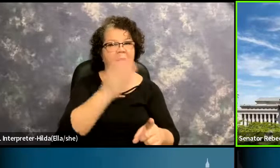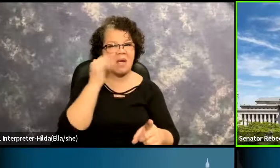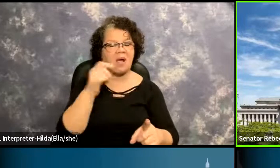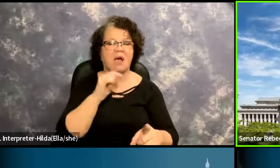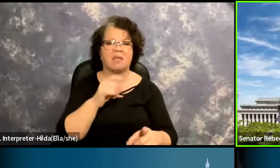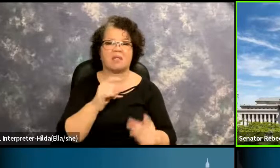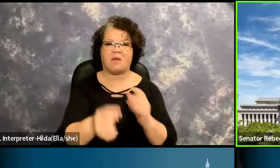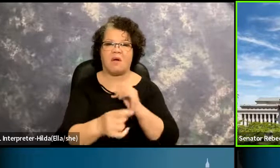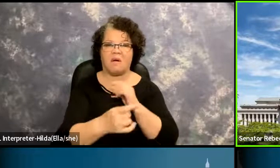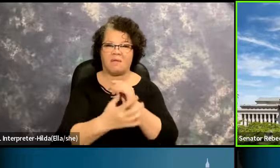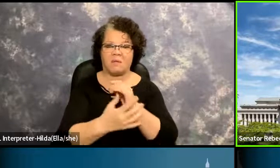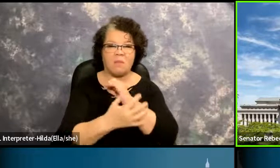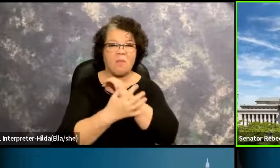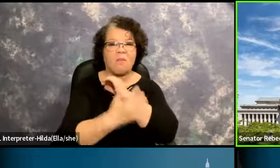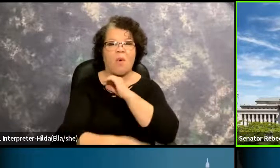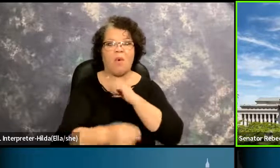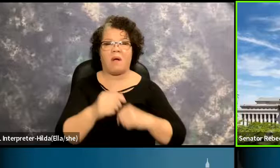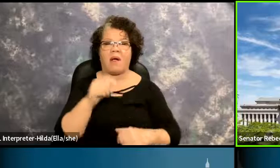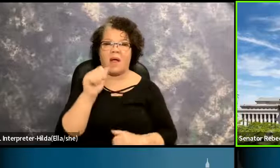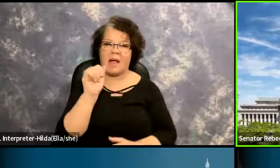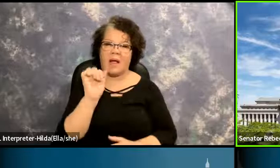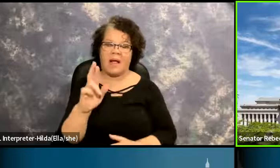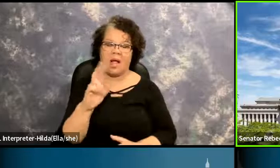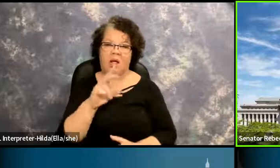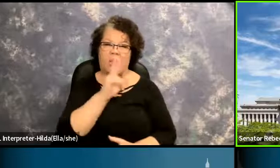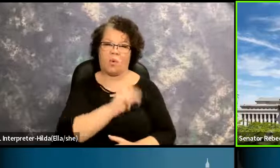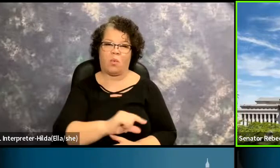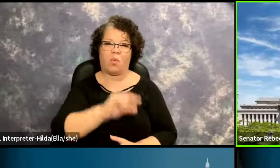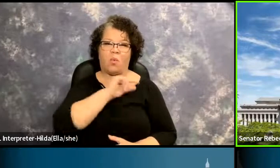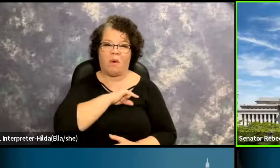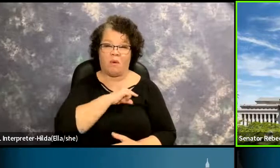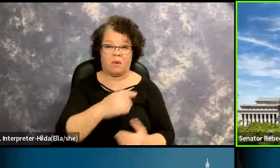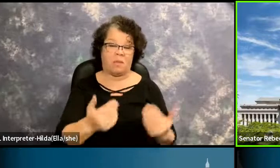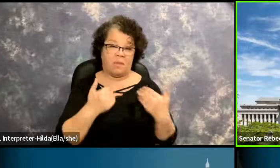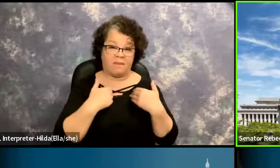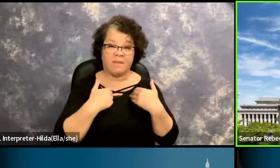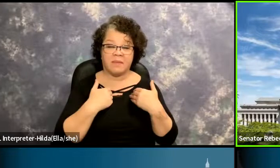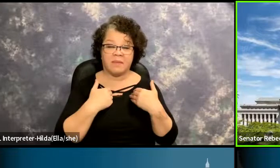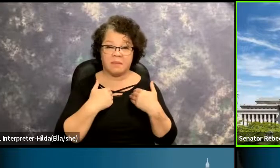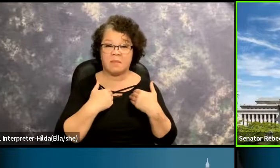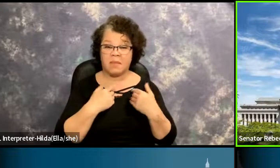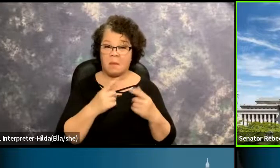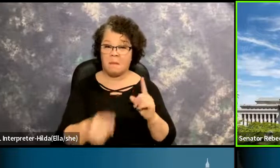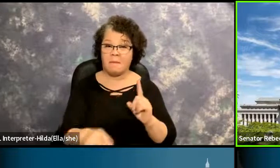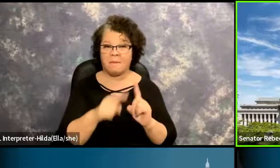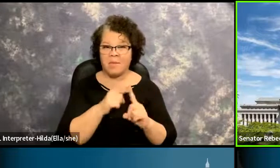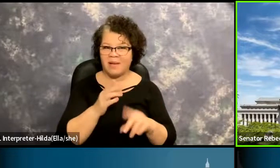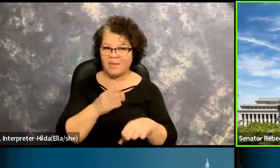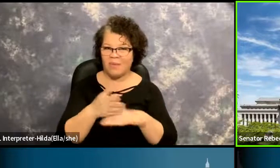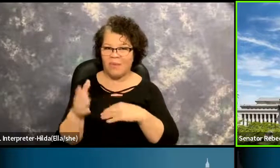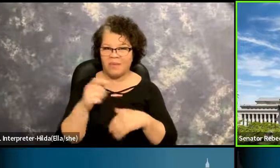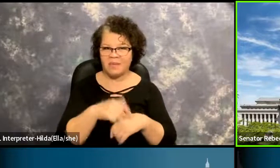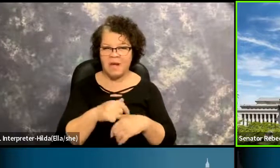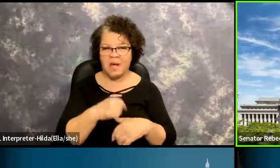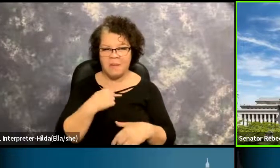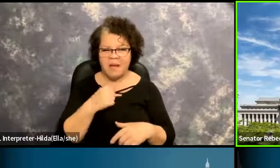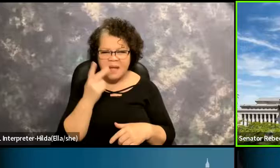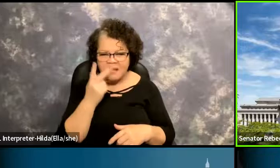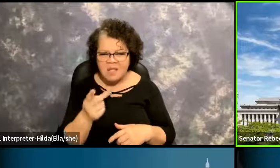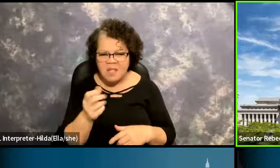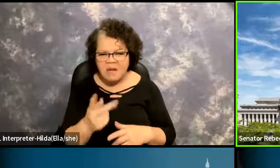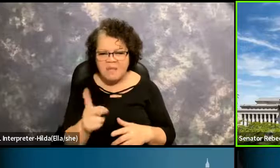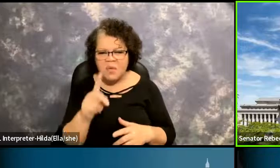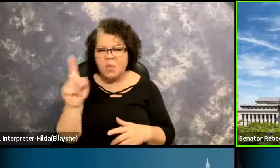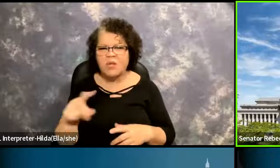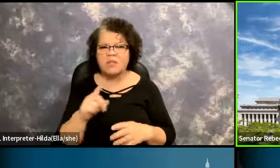that we have. And also making sure that over time, because I know I've seen a couple of questions as well